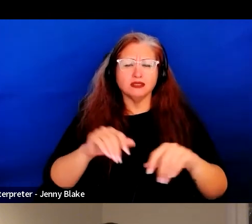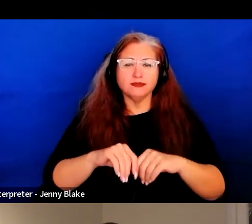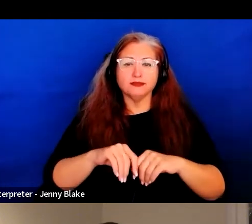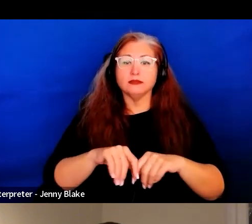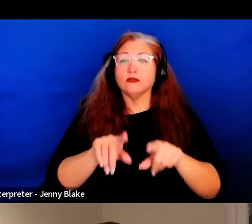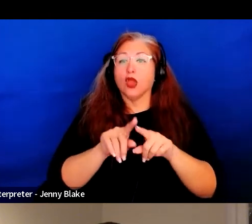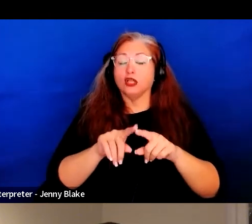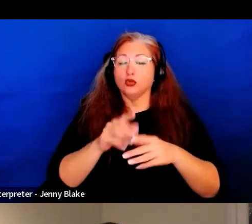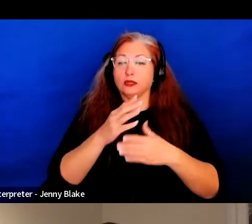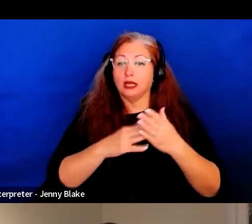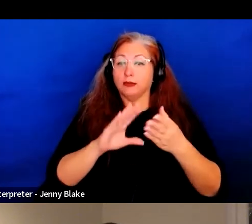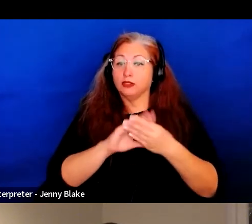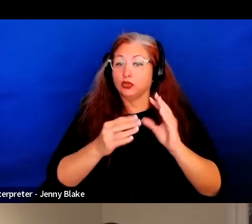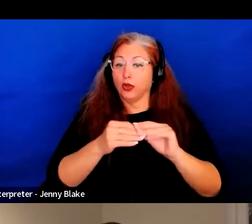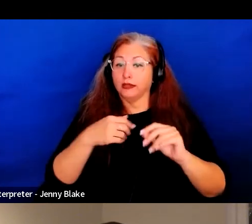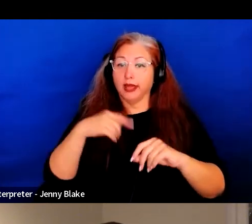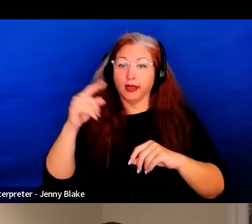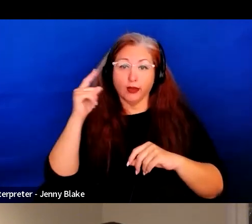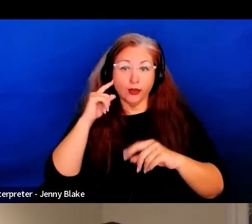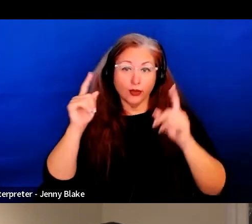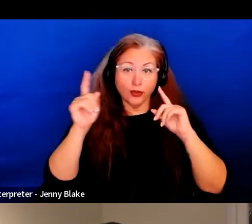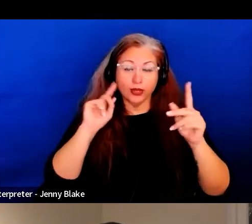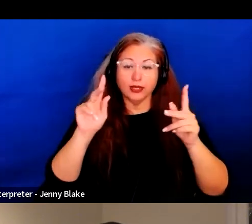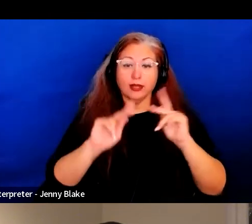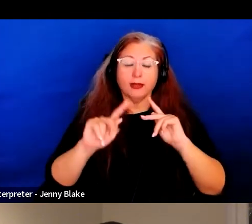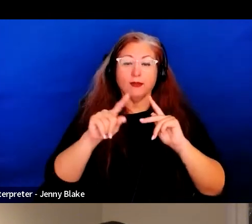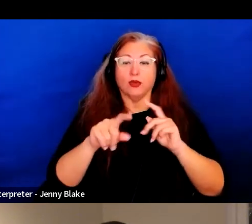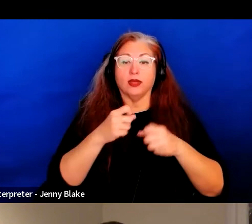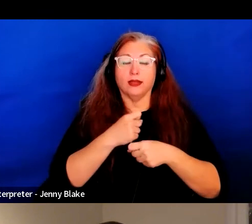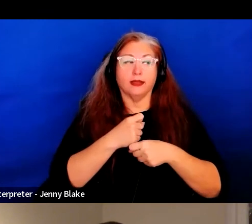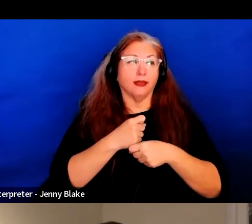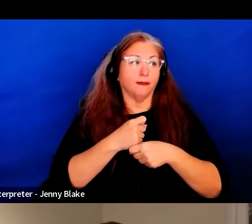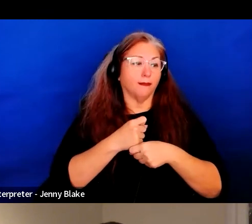also heard stories about people who make